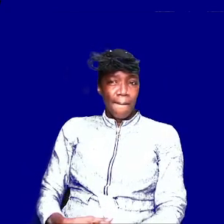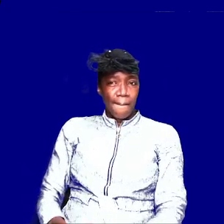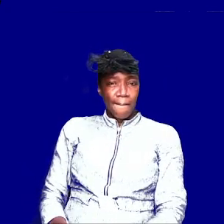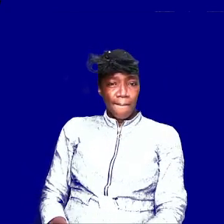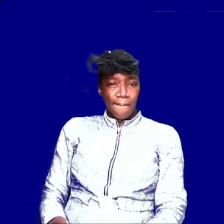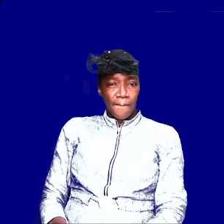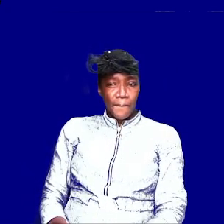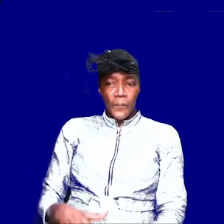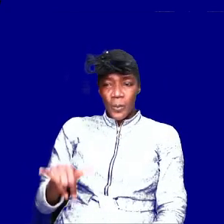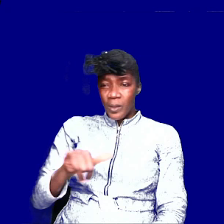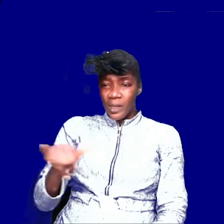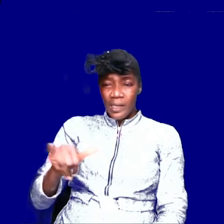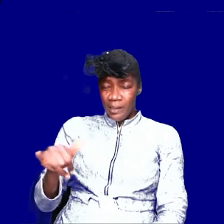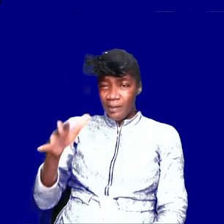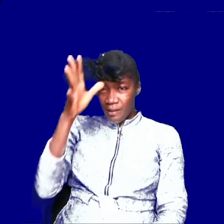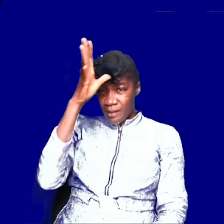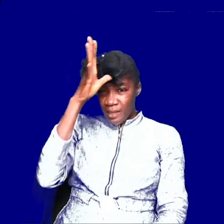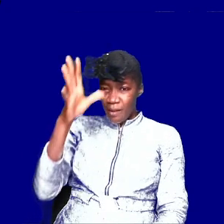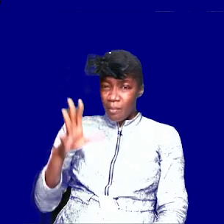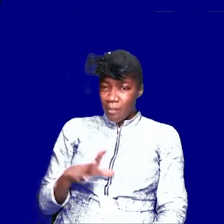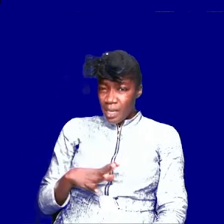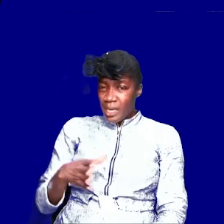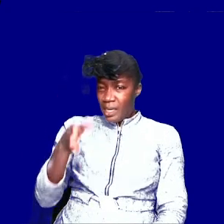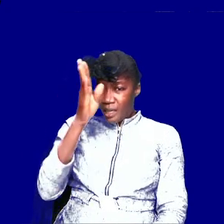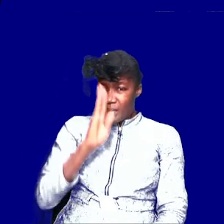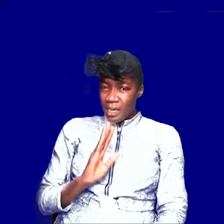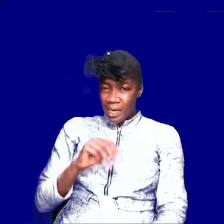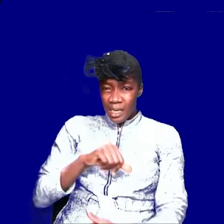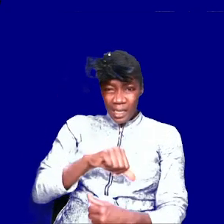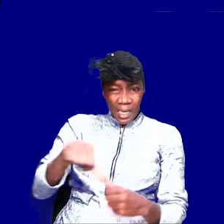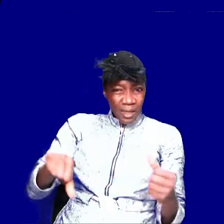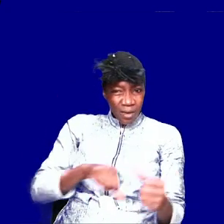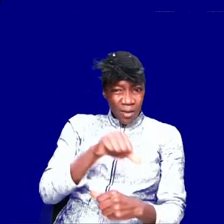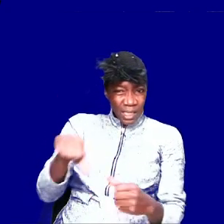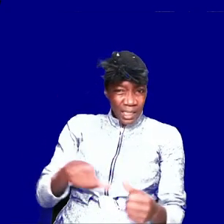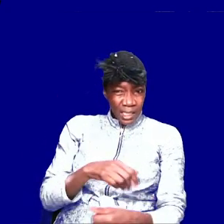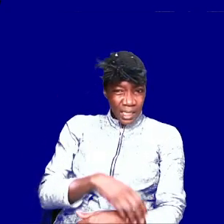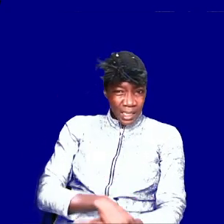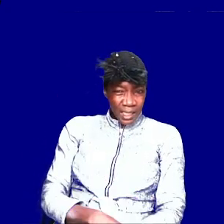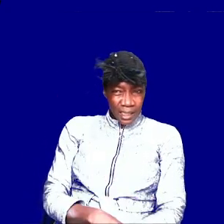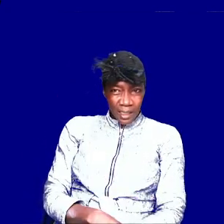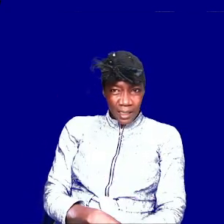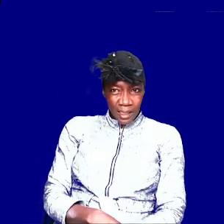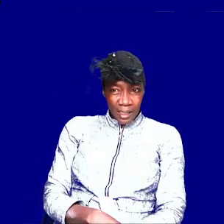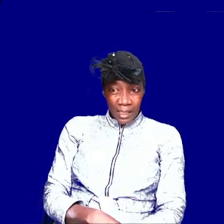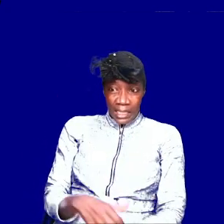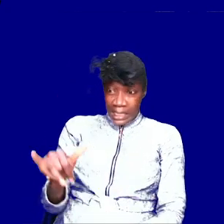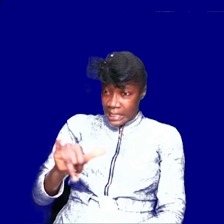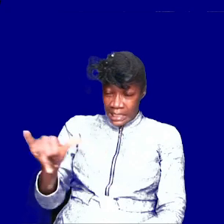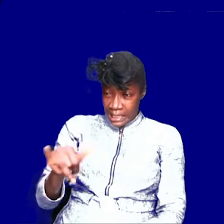The same man that God anointed. The same man that